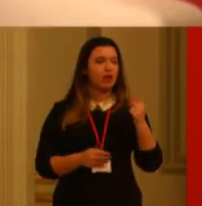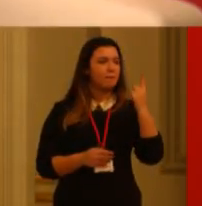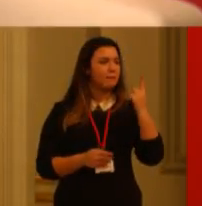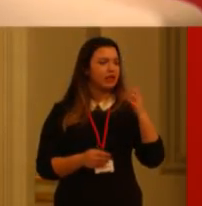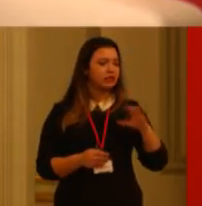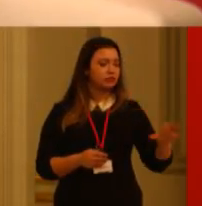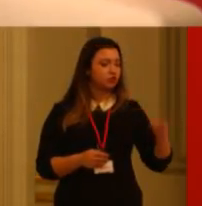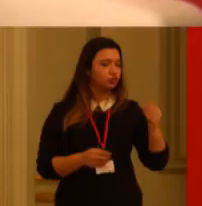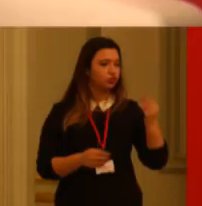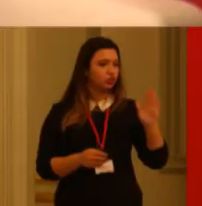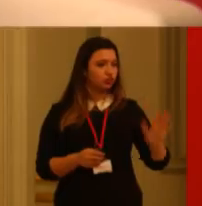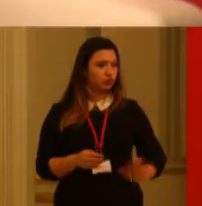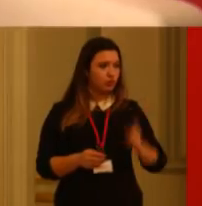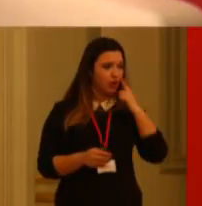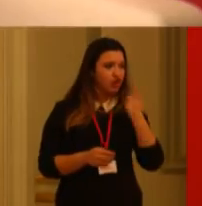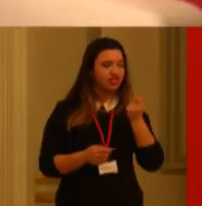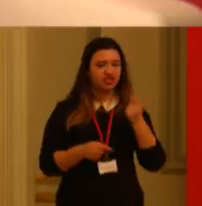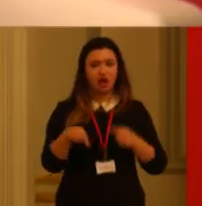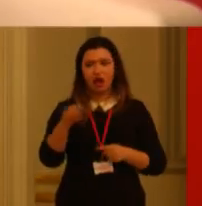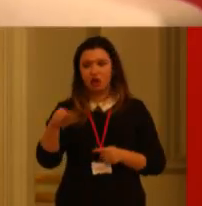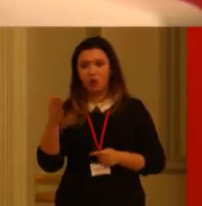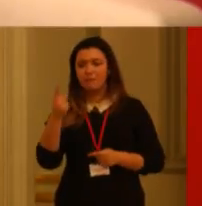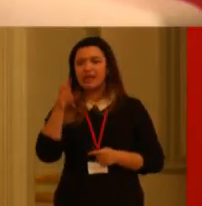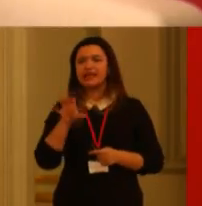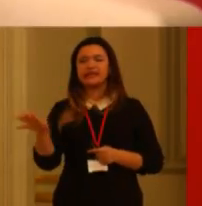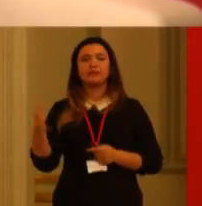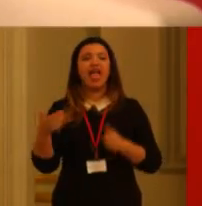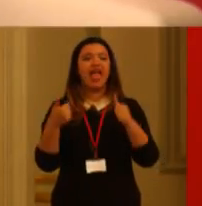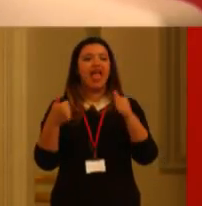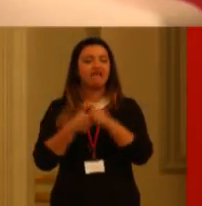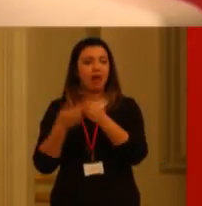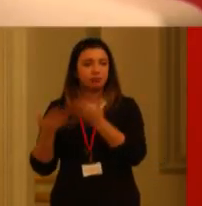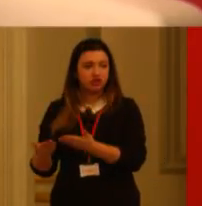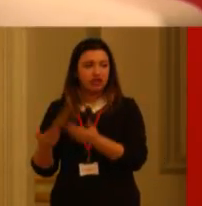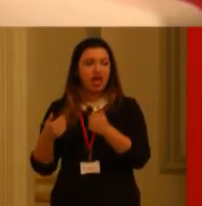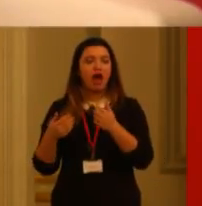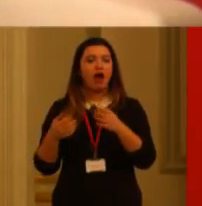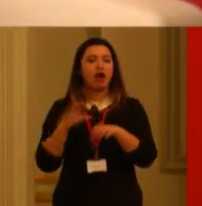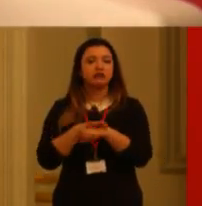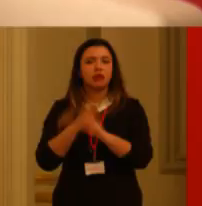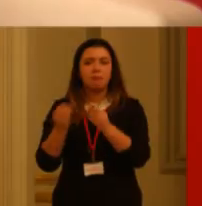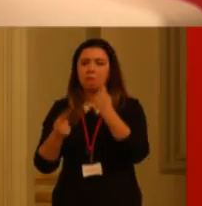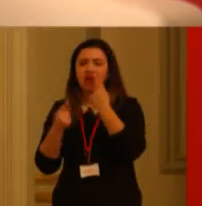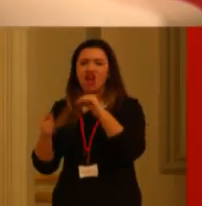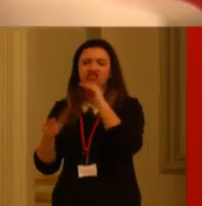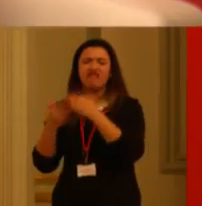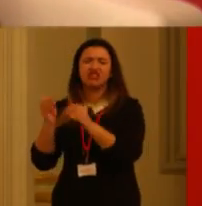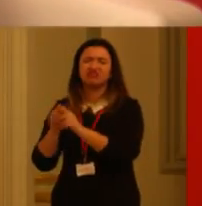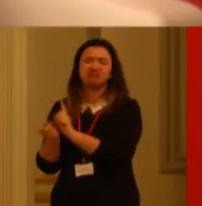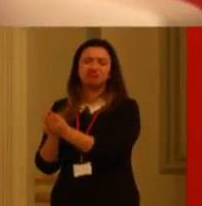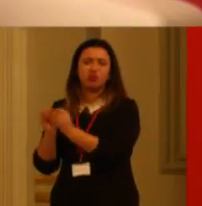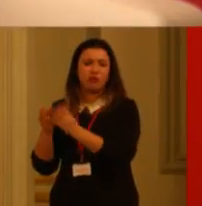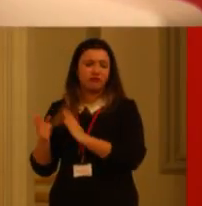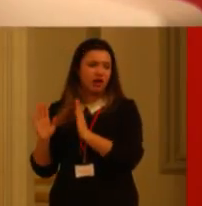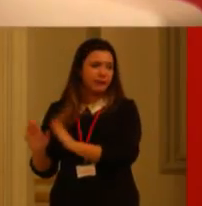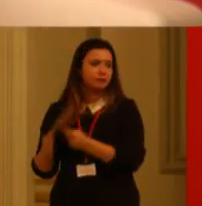they hardly find jobs. Some are taking care of babies, some are looking for jobs, some are married, some are staying at home, taking